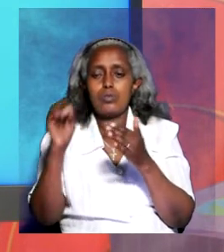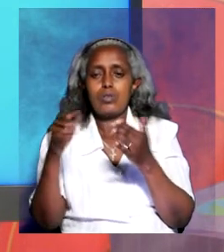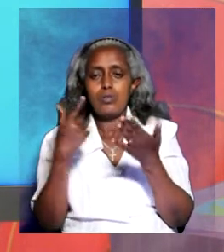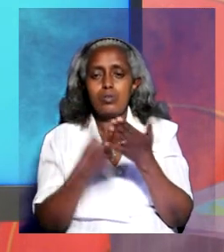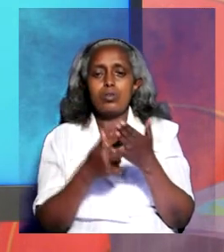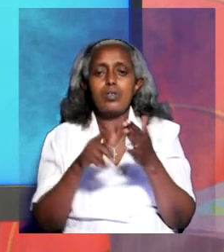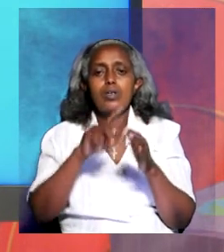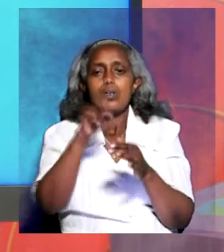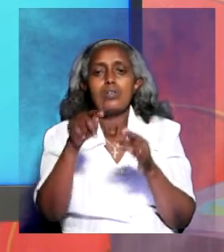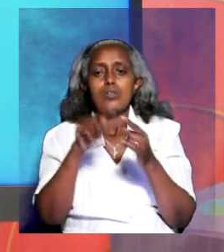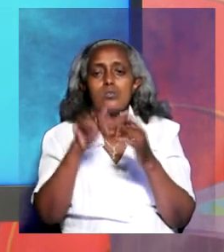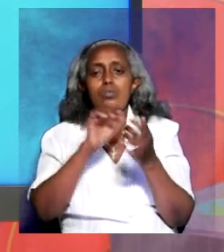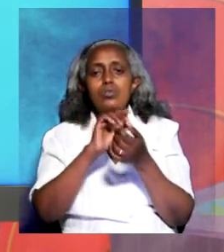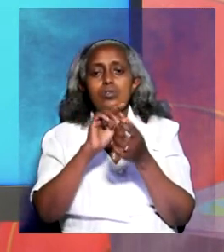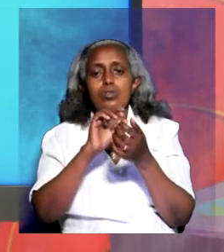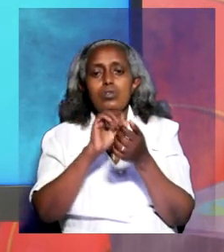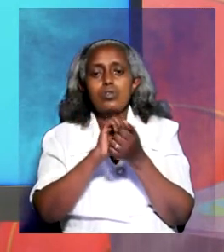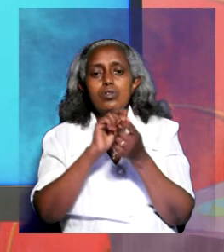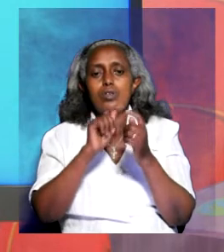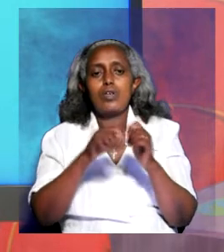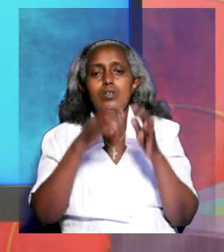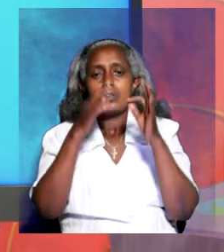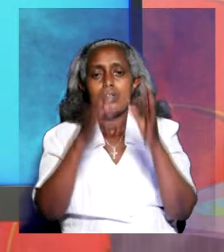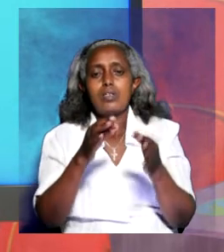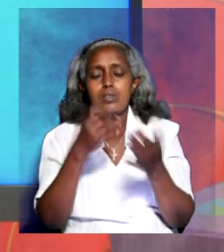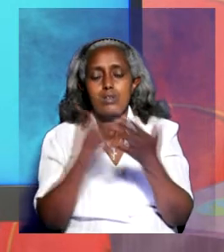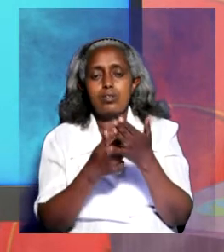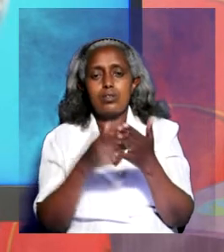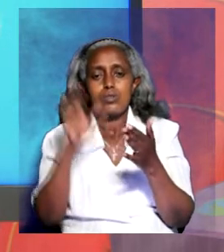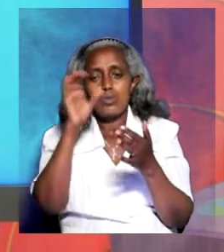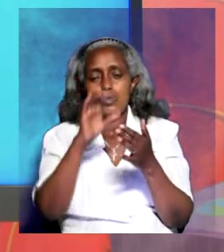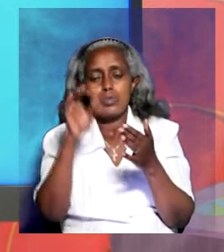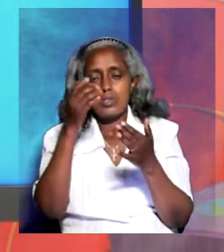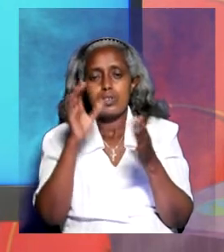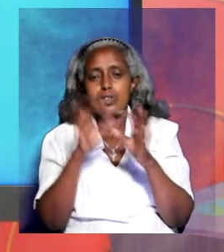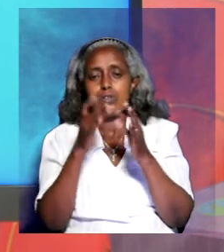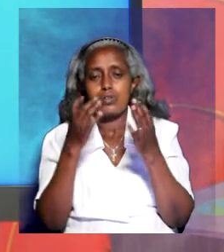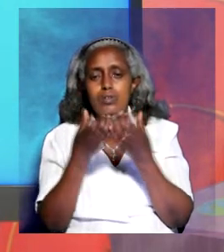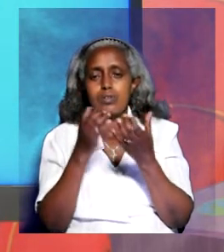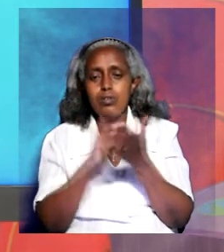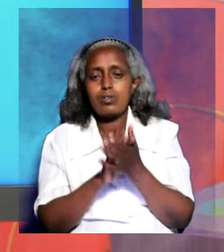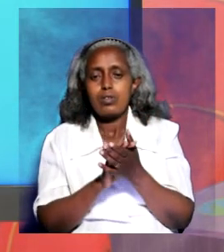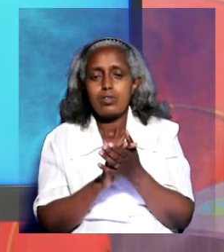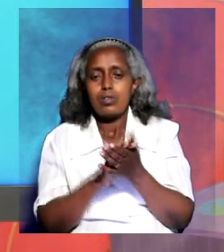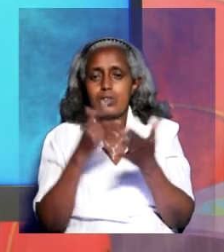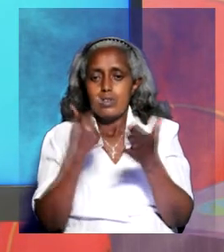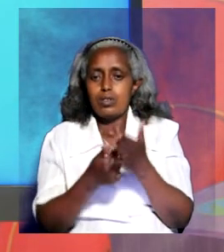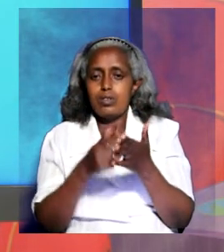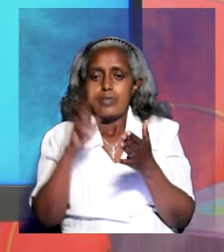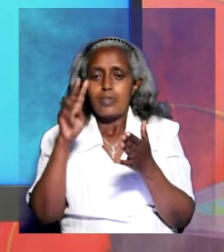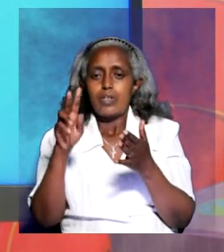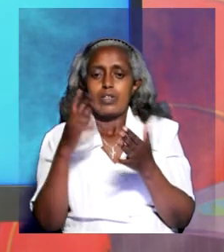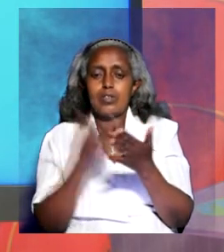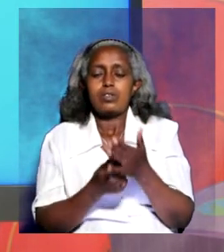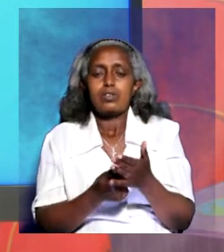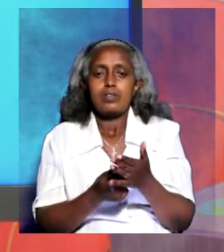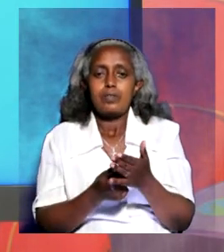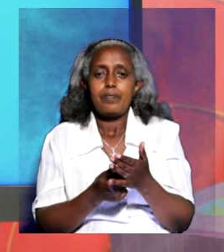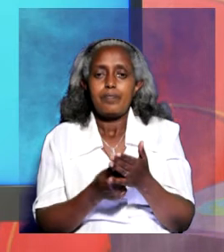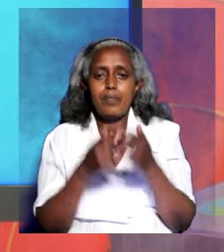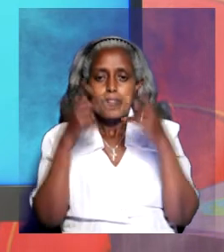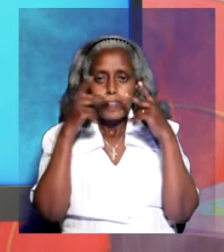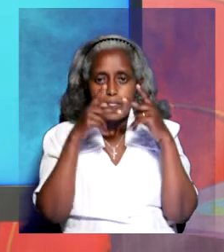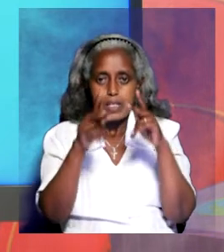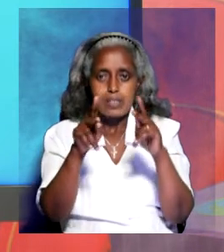translate these conic sections using the translation vector this. So let's